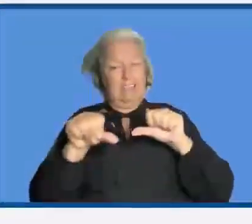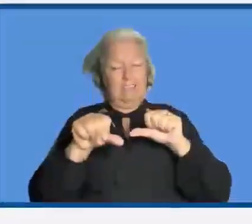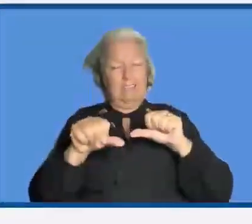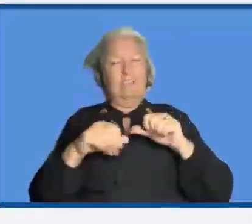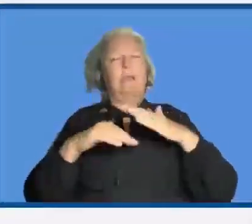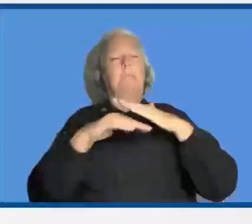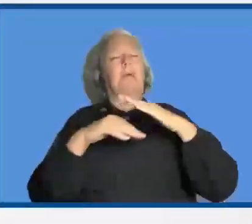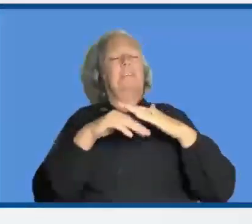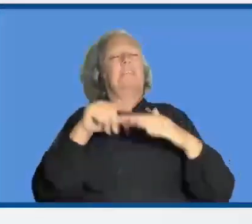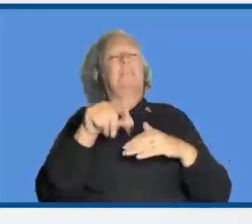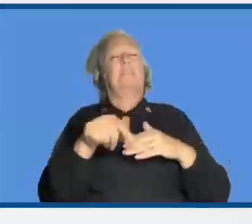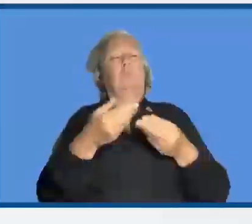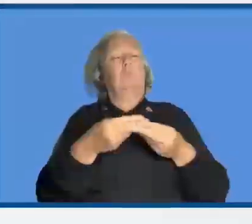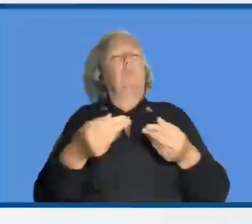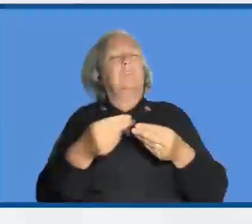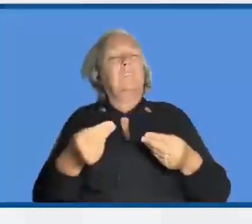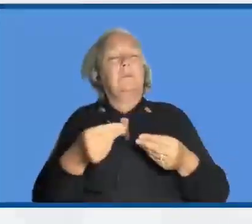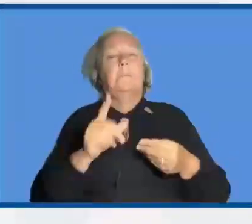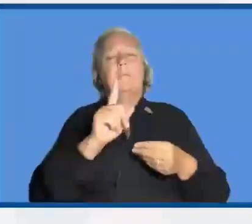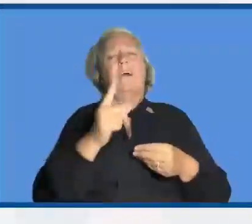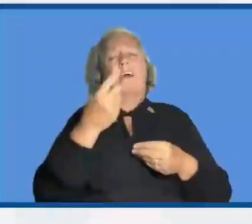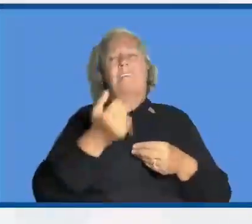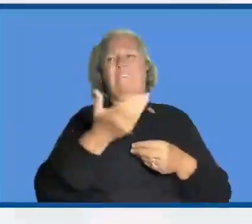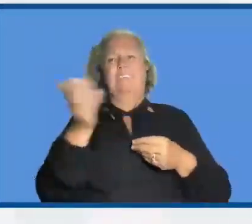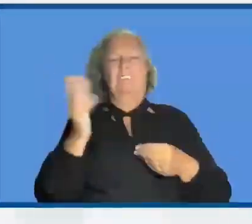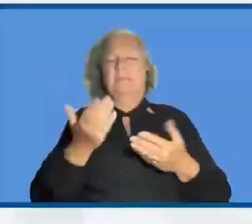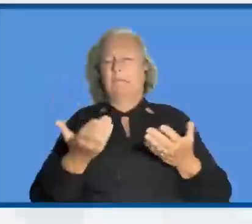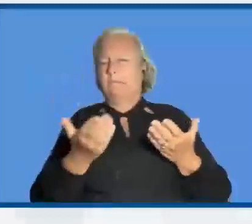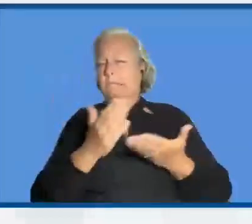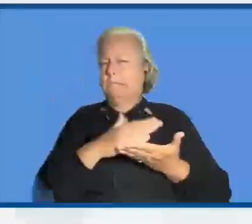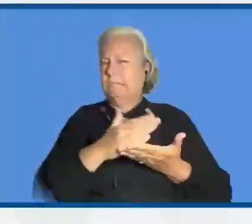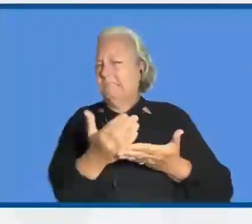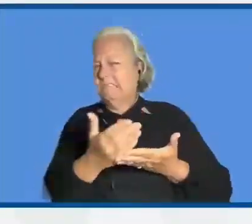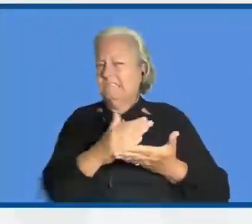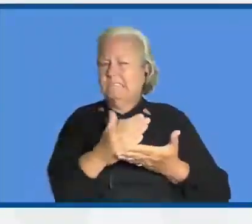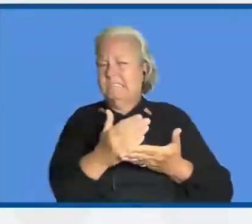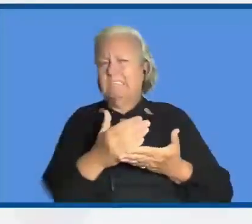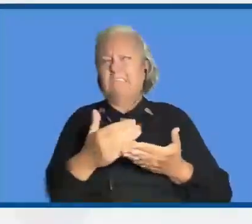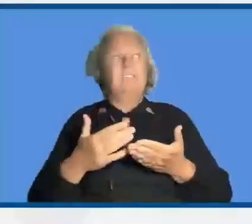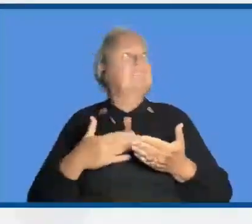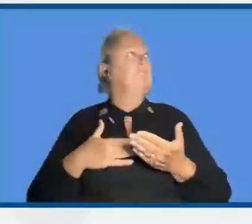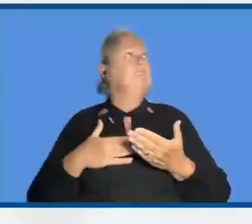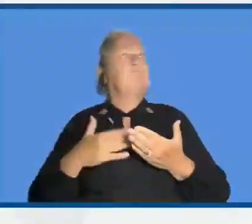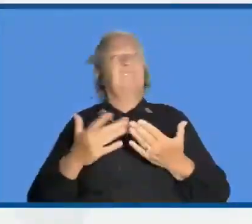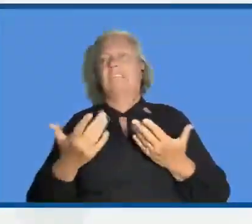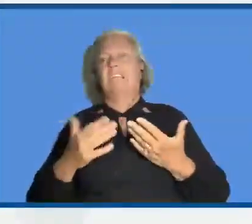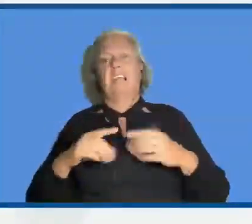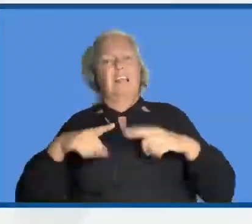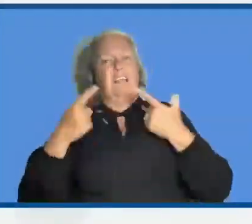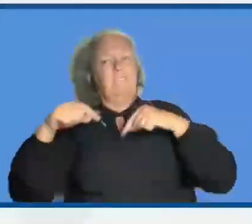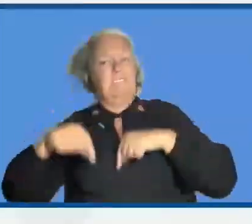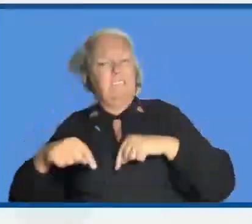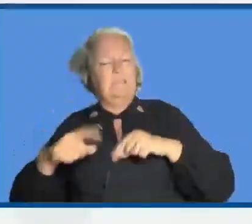of uncertainty. There is a lot of uncertainty in where we live, and we need to be very adaptive. What does that